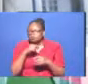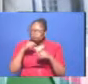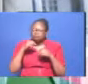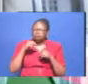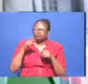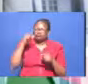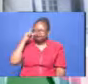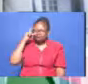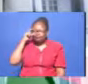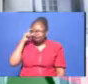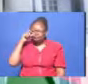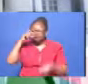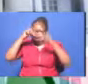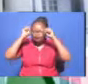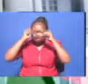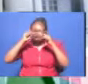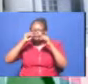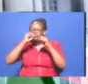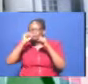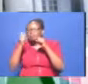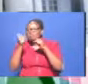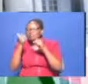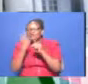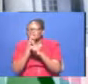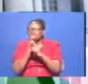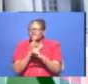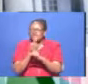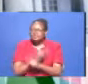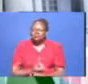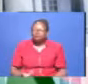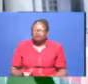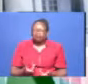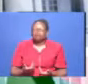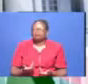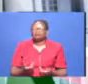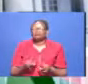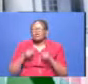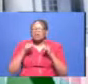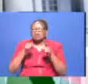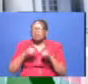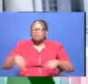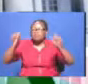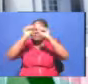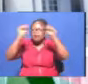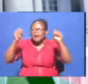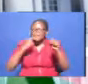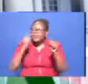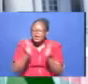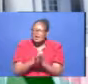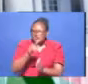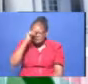Moite, Gitobu Iwanyara and John Haminua to persistently criticize President Moi and his